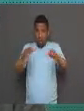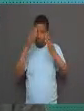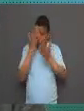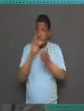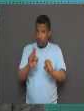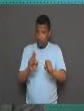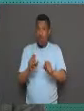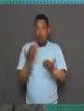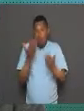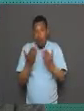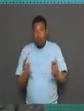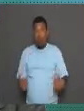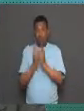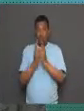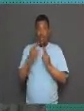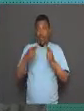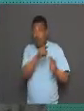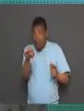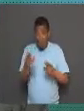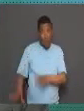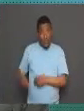Perhaps you should join your school's